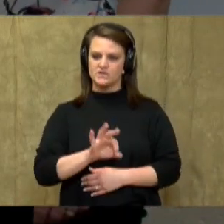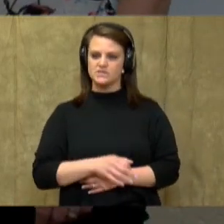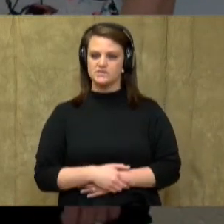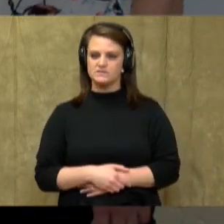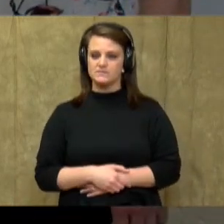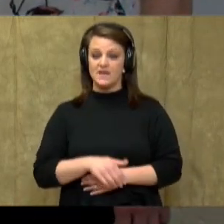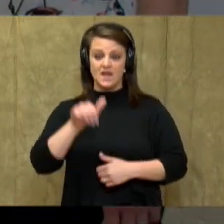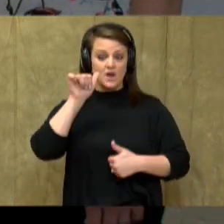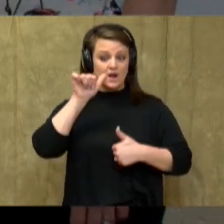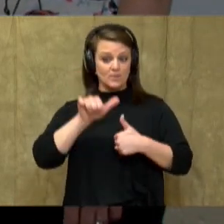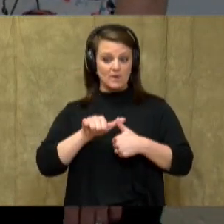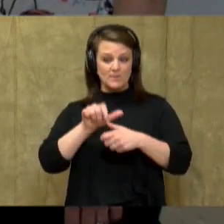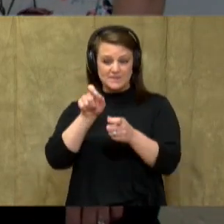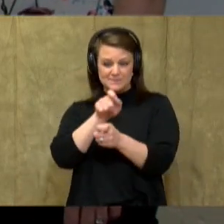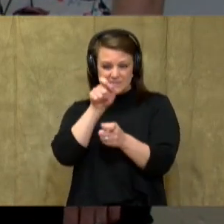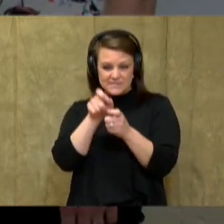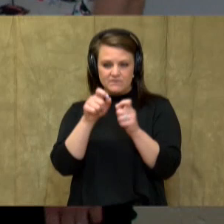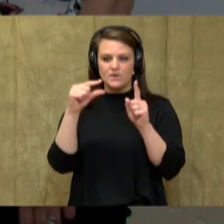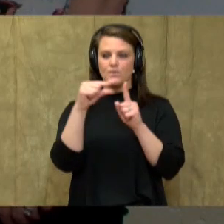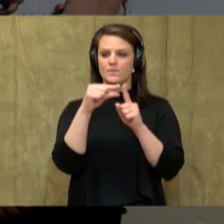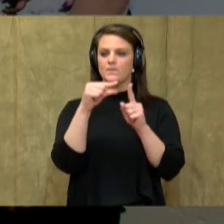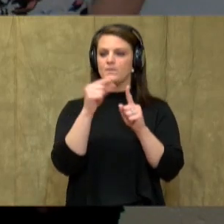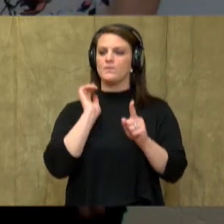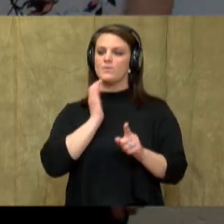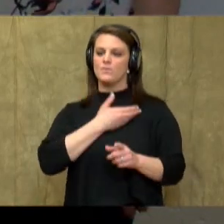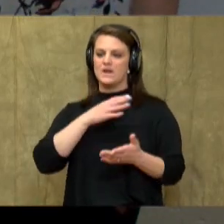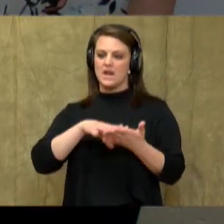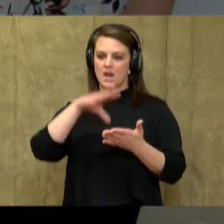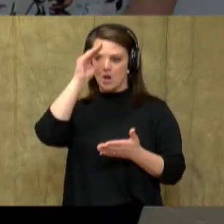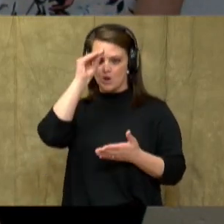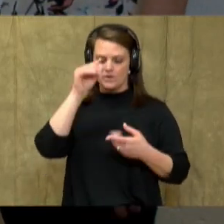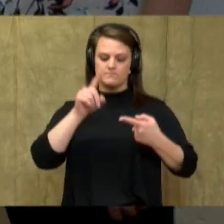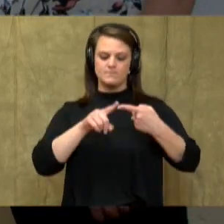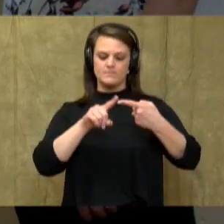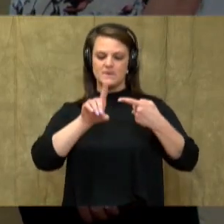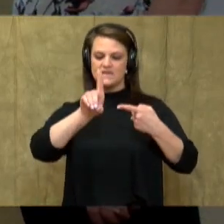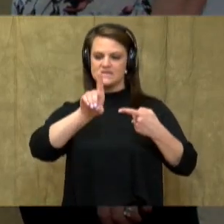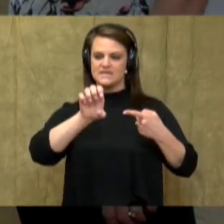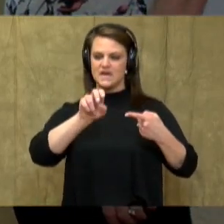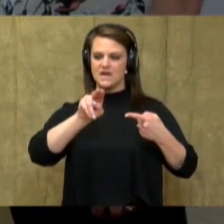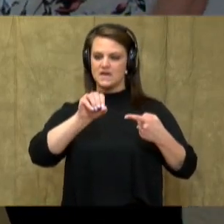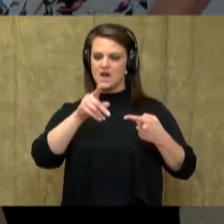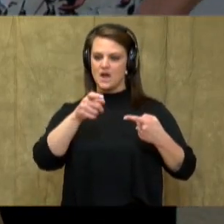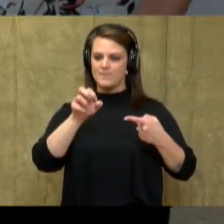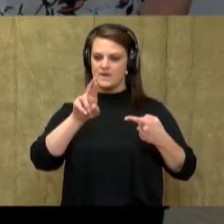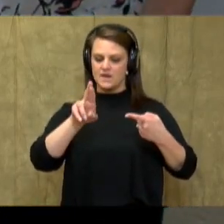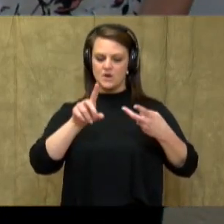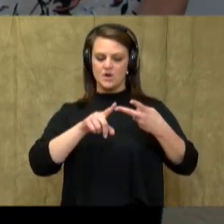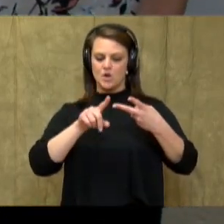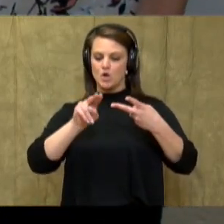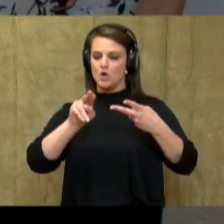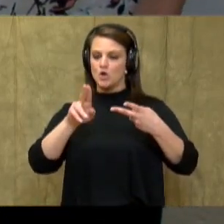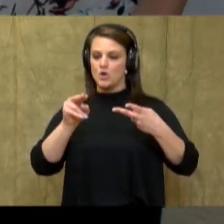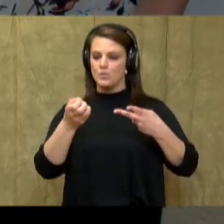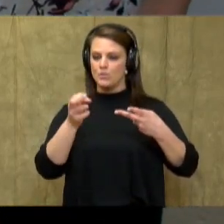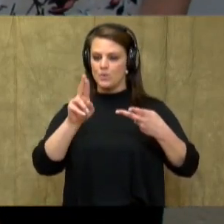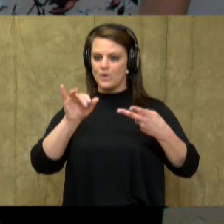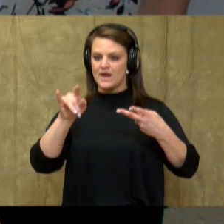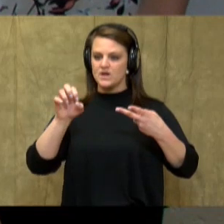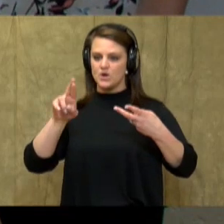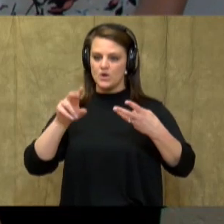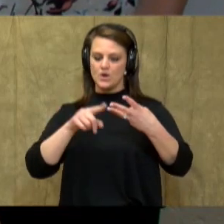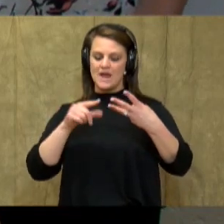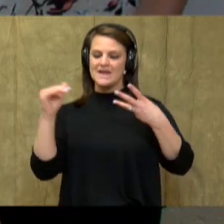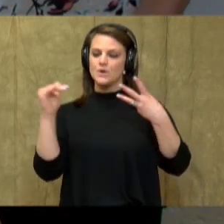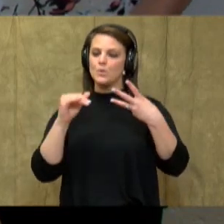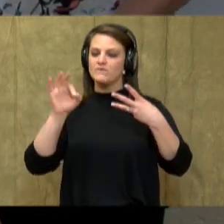have some specific math terms to look at: denominator, numerator, equivalent fraction, and that's what you do when